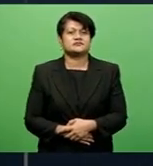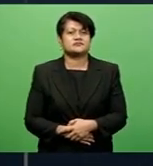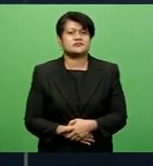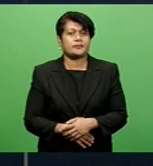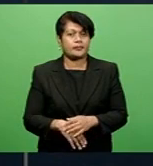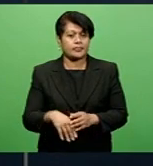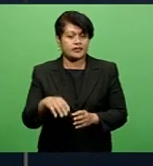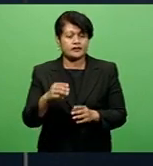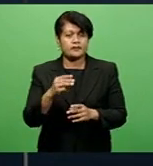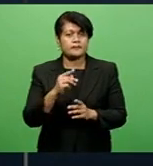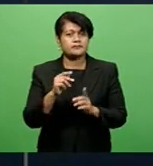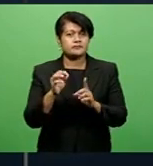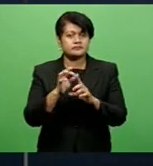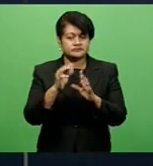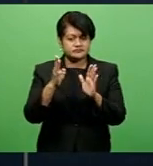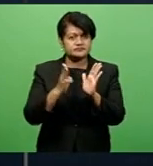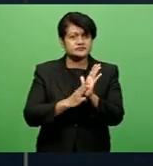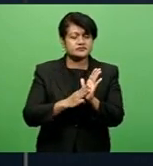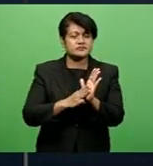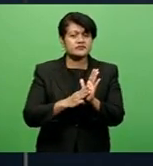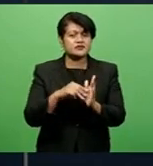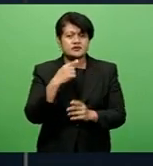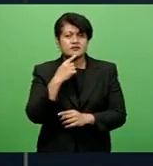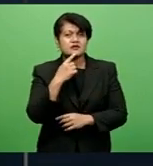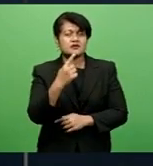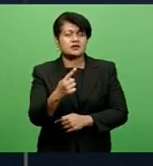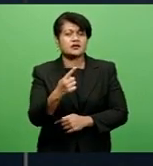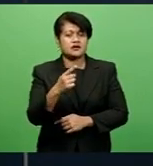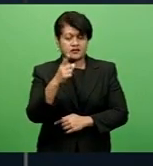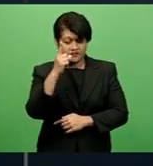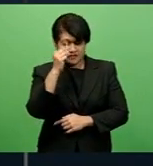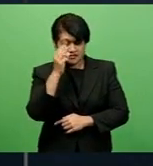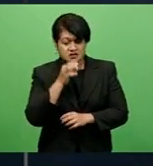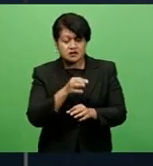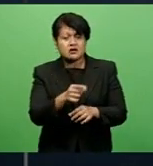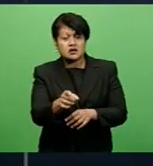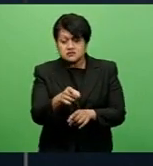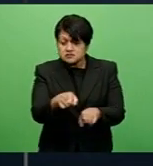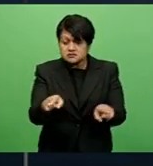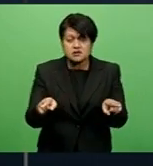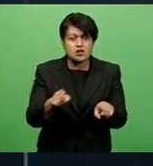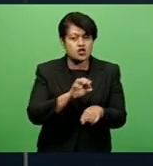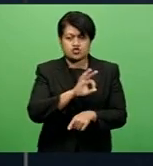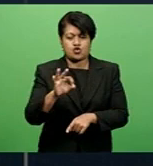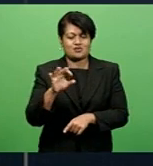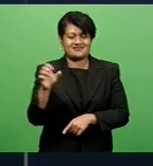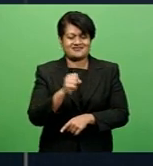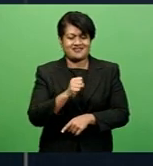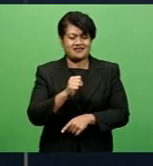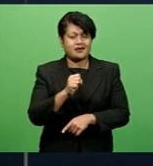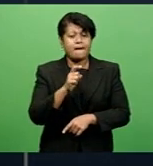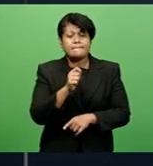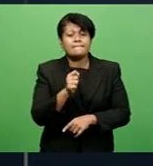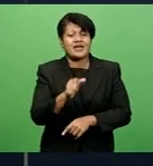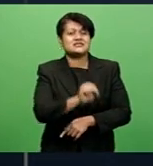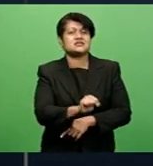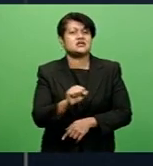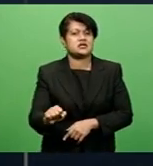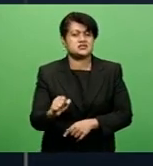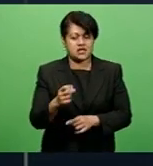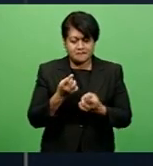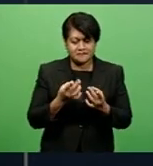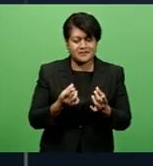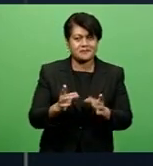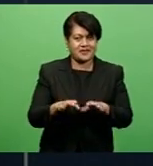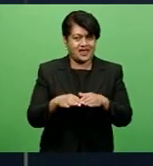Prime Minister Voring Bainimarama has urged Fijians not to take storms lightly. Bainimarama says Fijians need to prepare now, as in